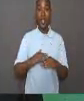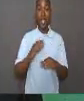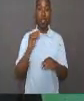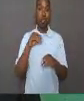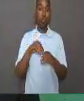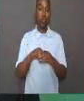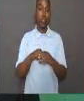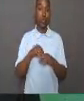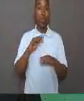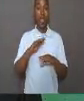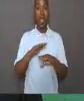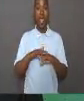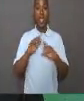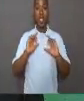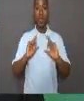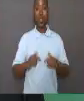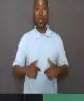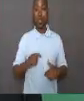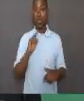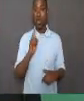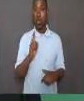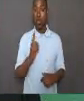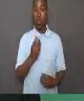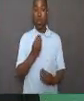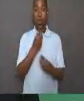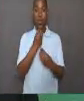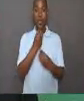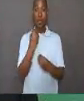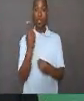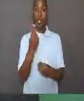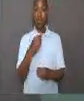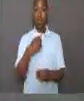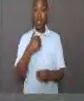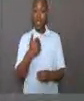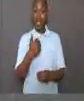and takes its nourishment from that organism.